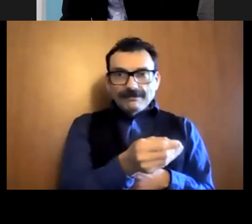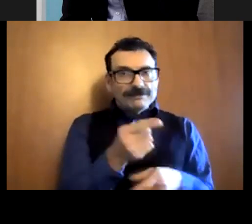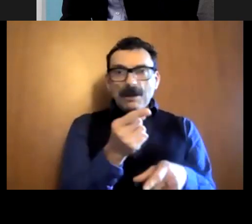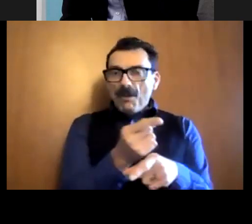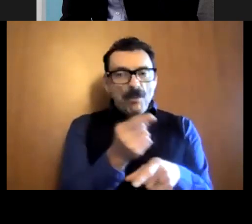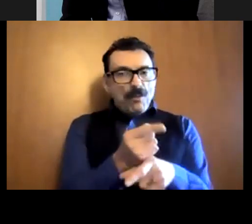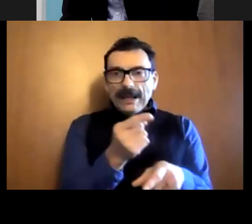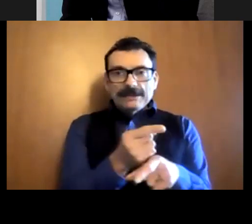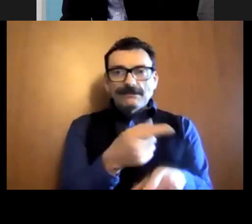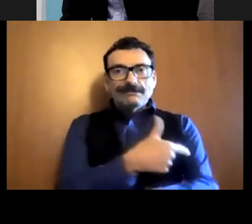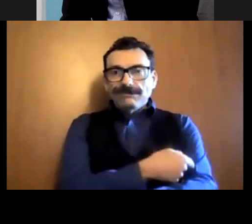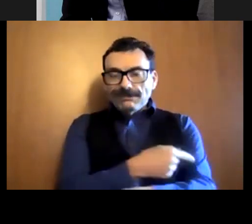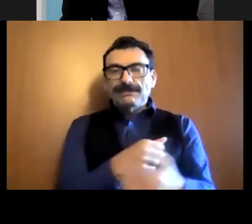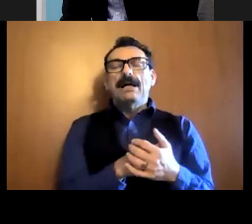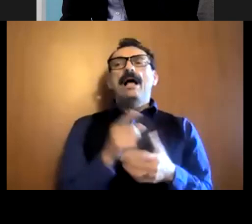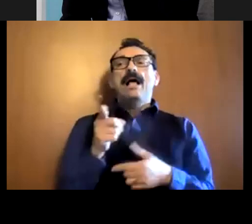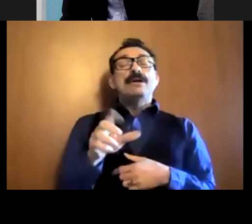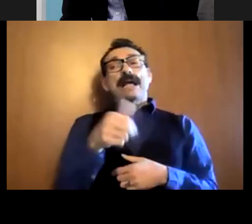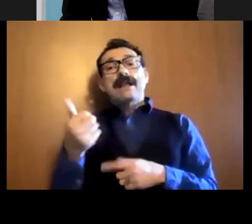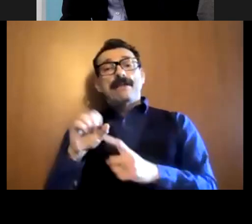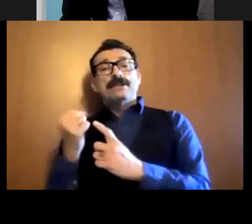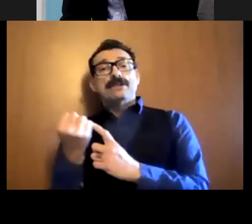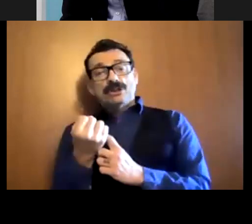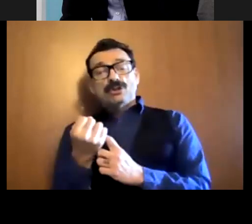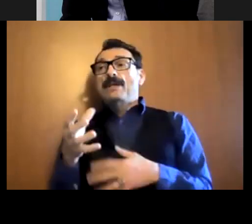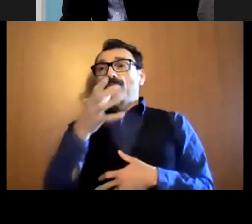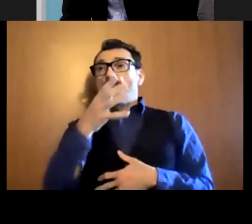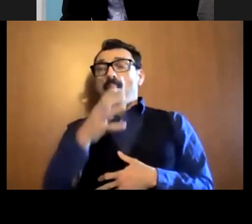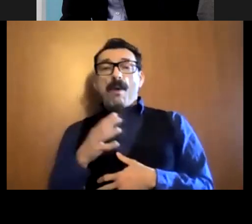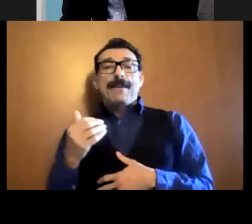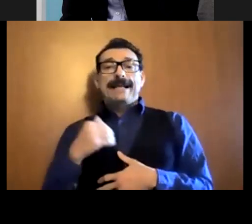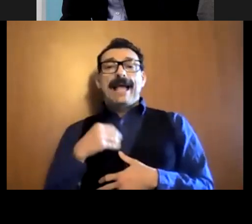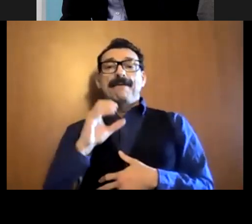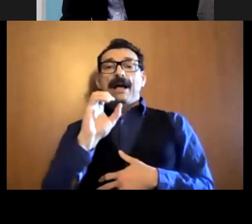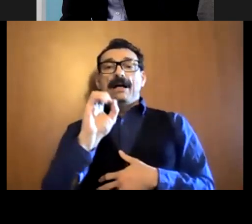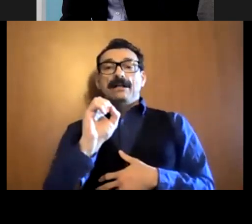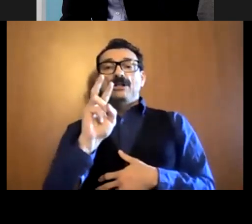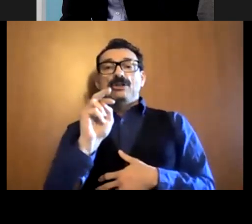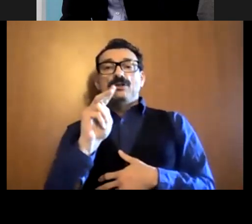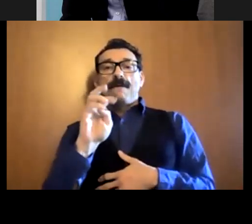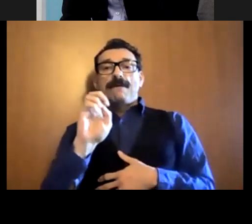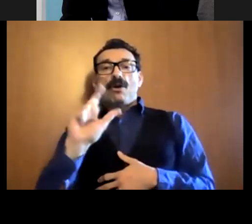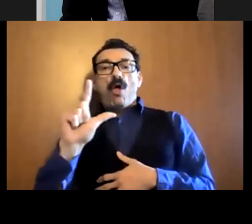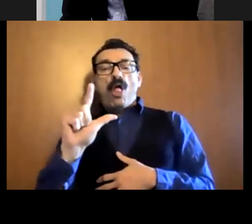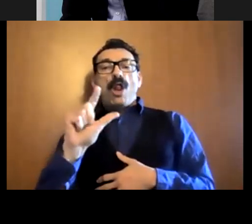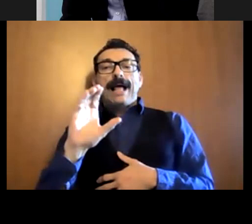was the one that had the cervical cancer at Johns Hopkins, and they use her cells and they use it for science and all that